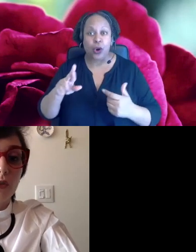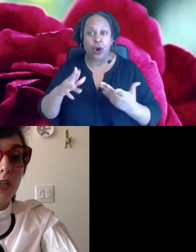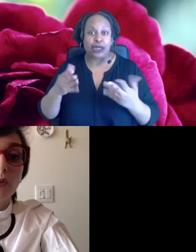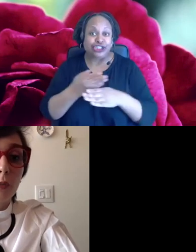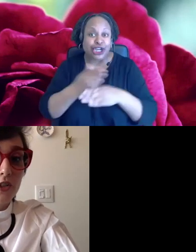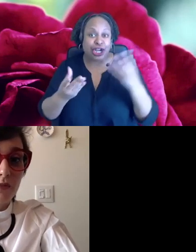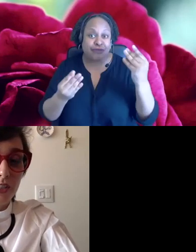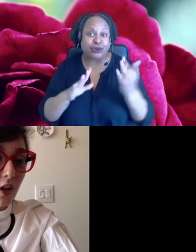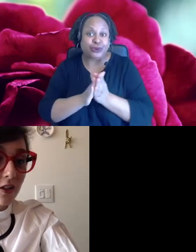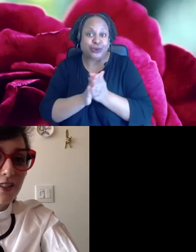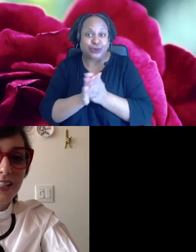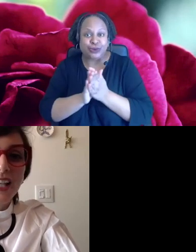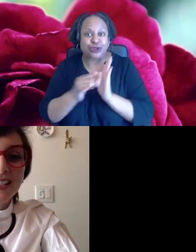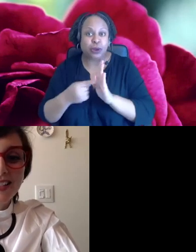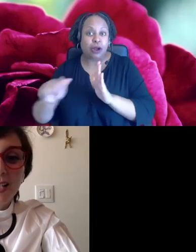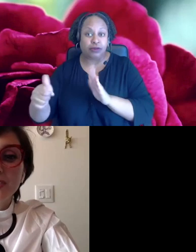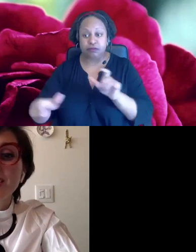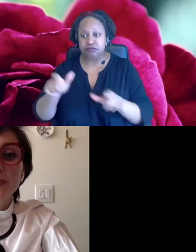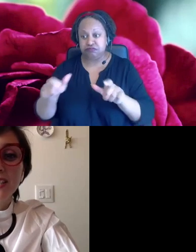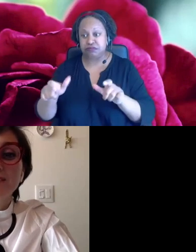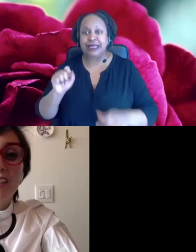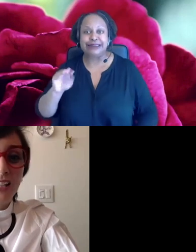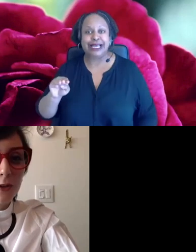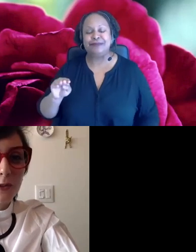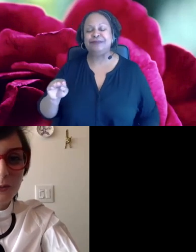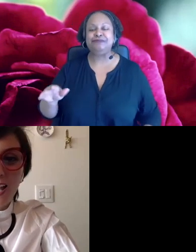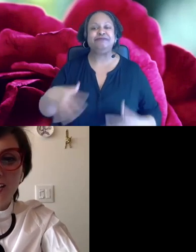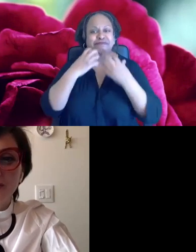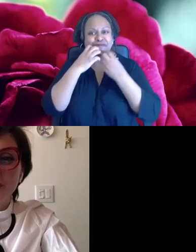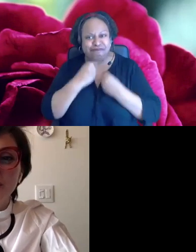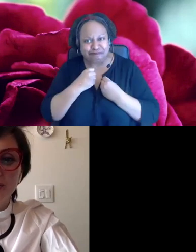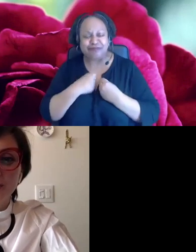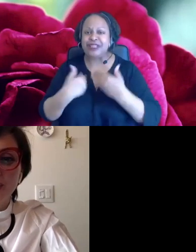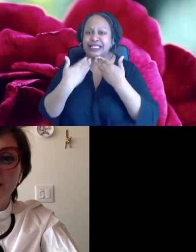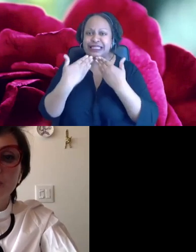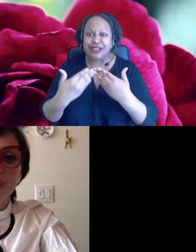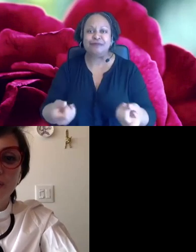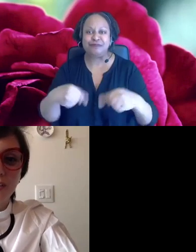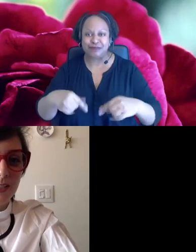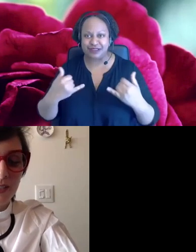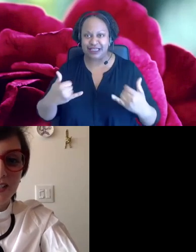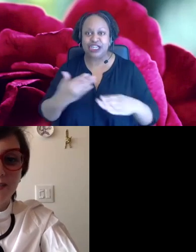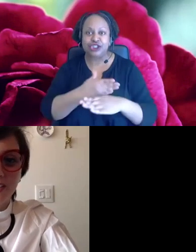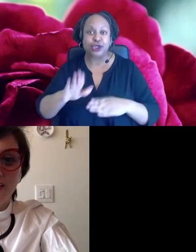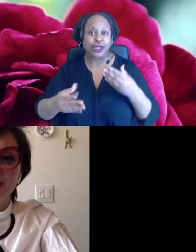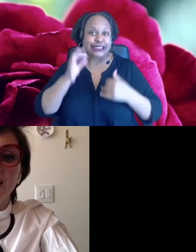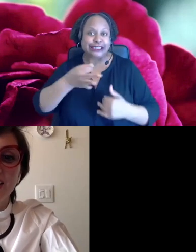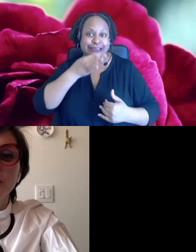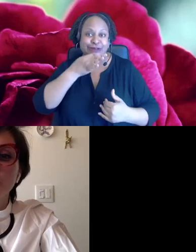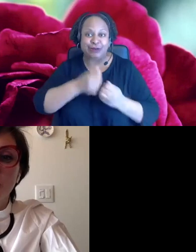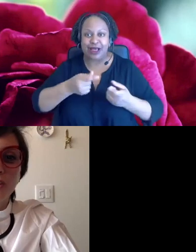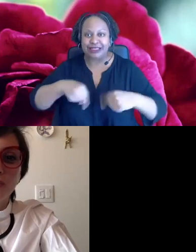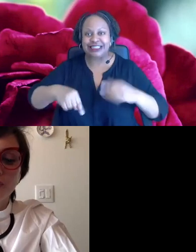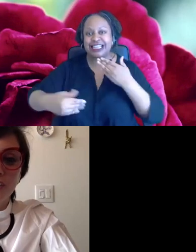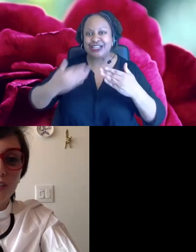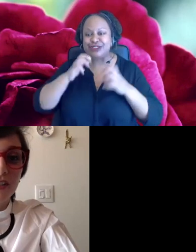this more information with others. Sam, it's been invaluable to have you here today to share your expertise with us. Thank